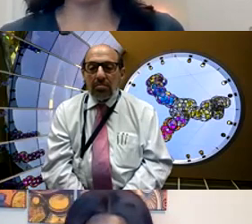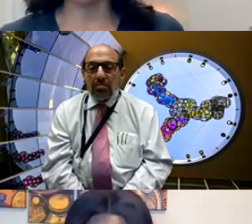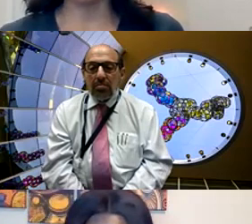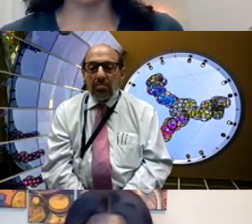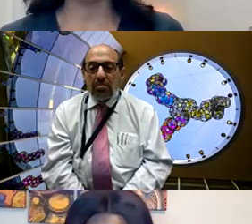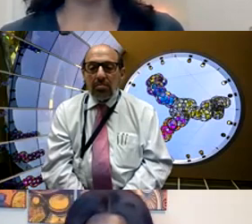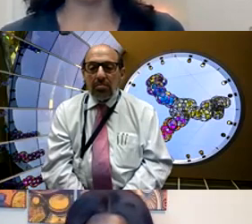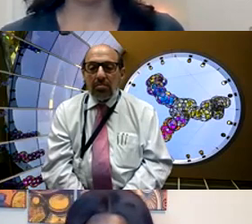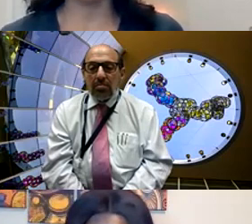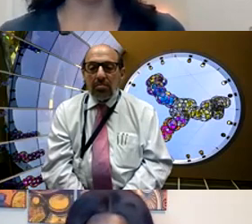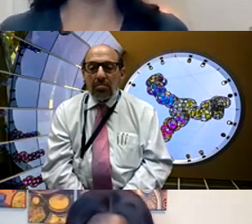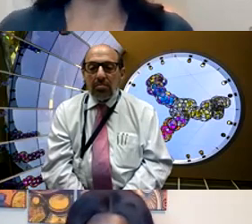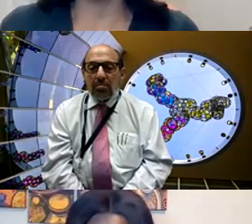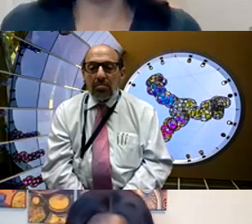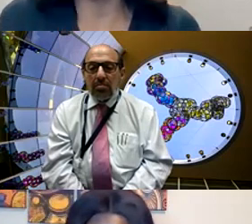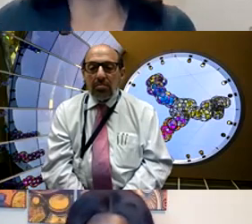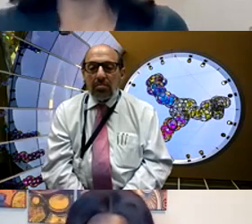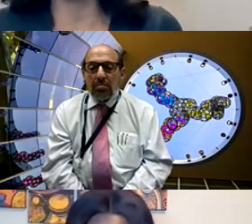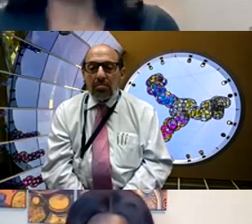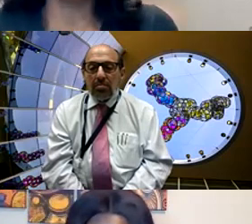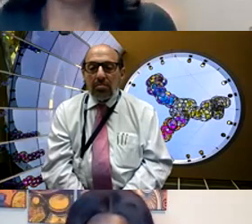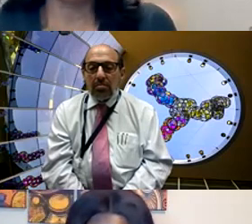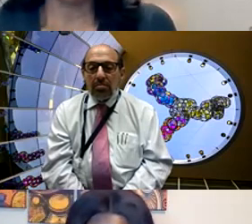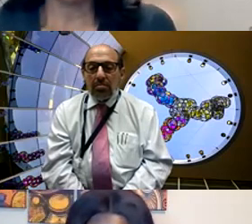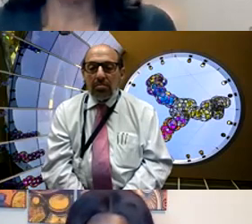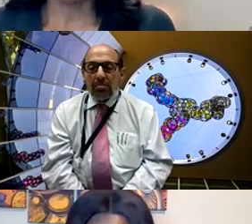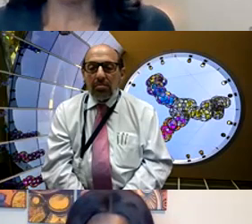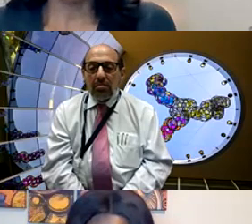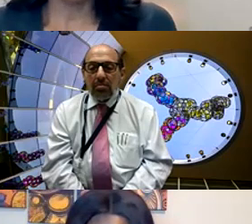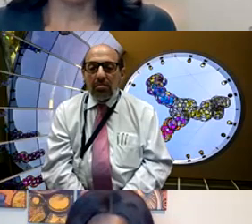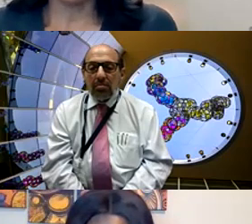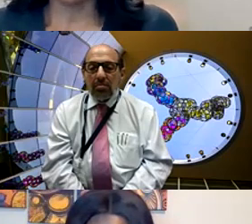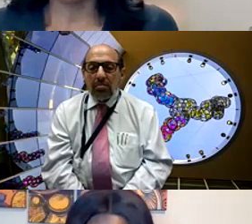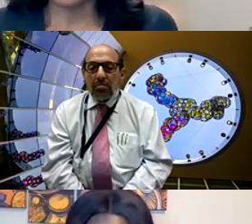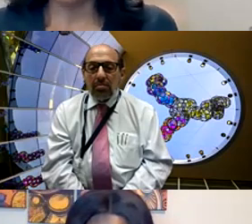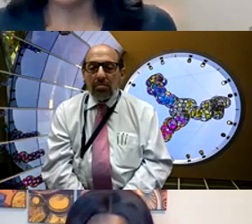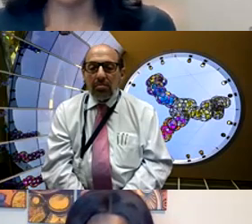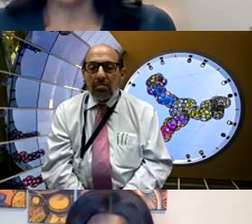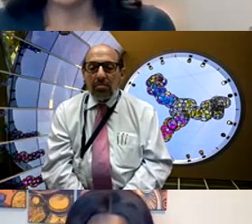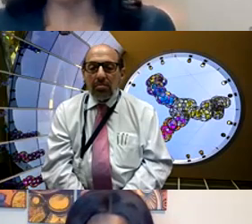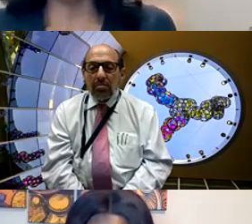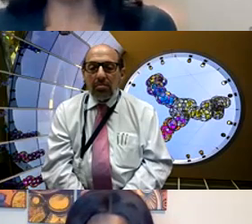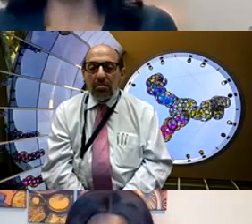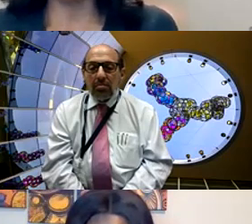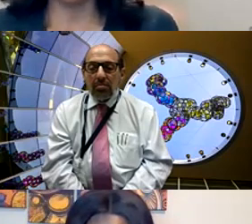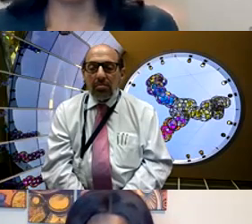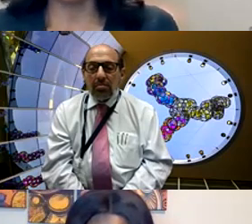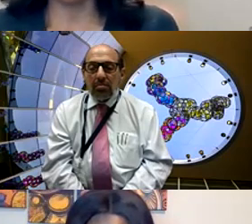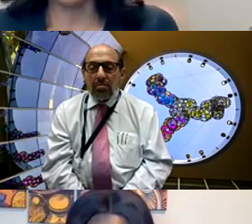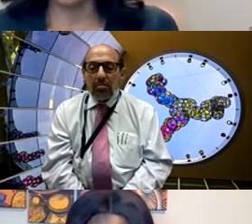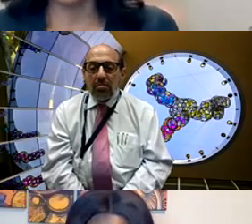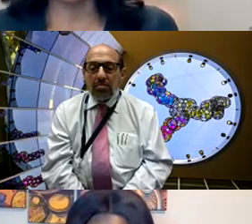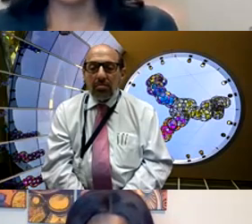medical students to be a part of this response. So we're really happy to work with them. And we're working with pharmacies as well. We're working with